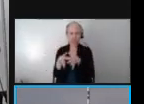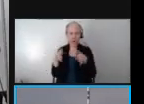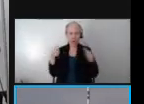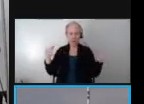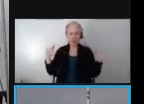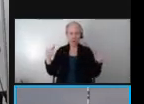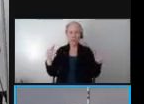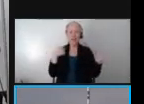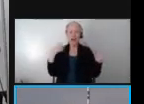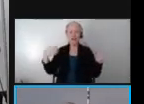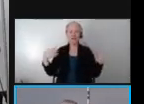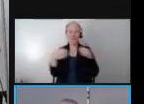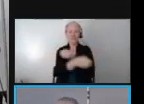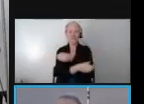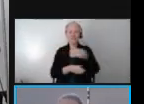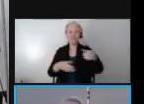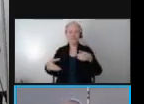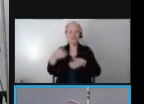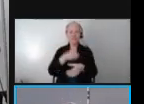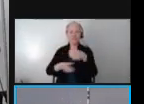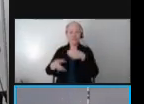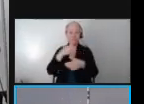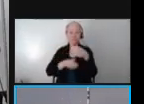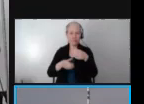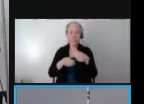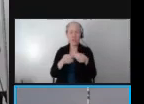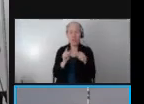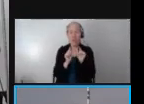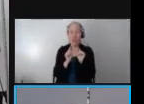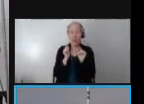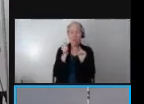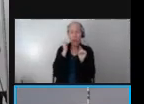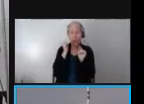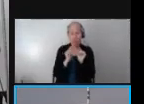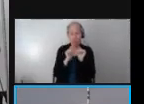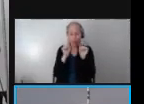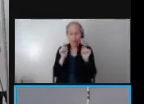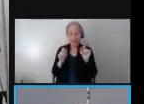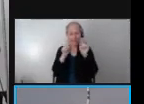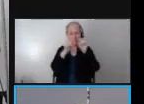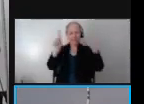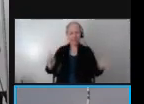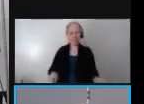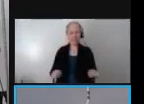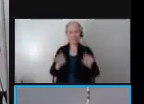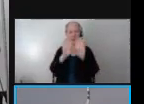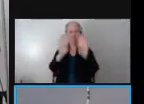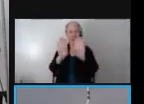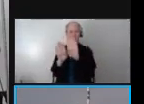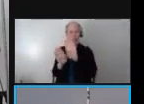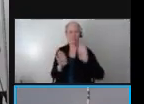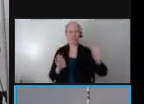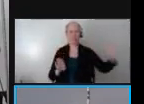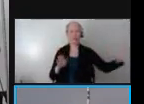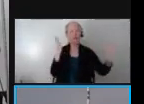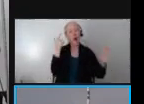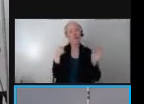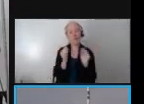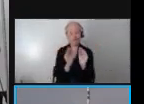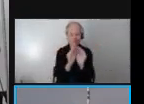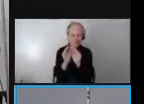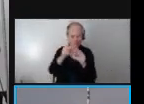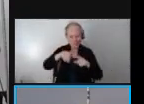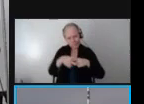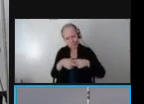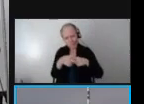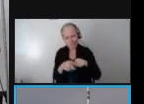you see some panels open behind me as well, because we were doing some internal work on our waste hygiene compartment, or what we call our